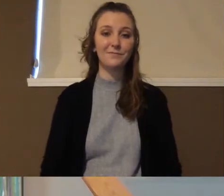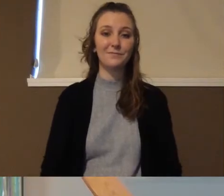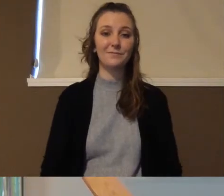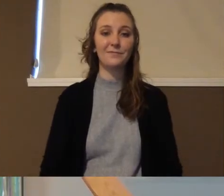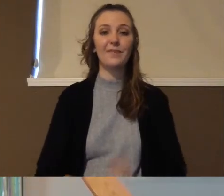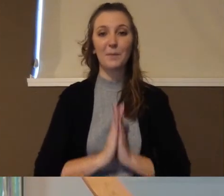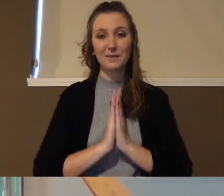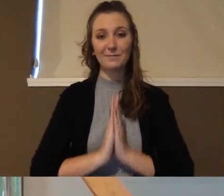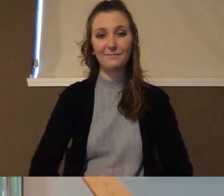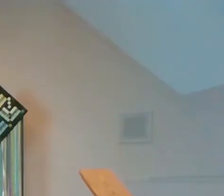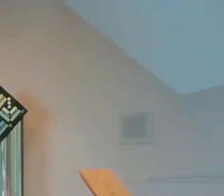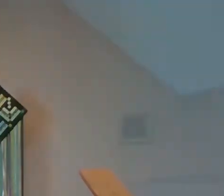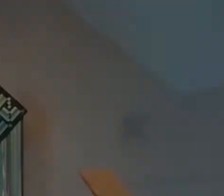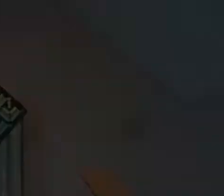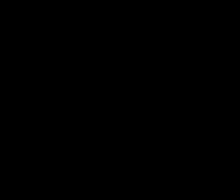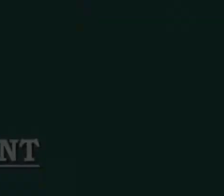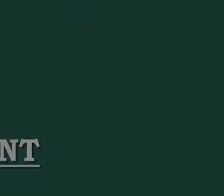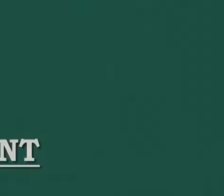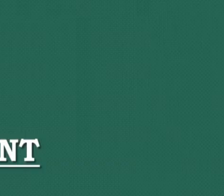Amen.